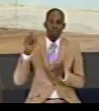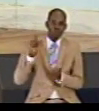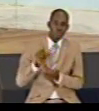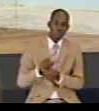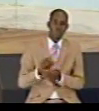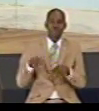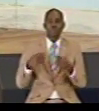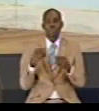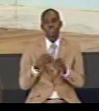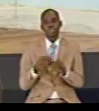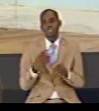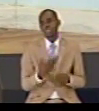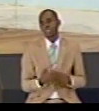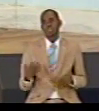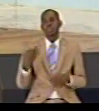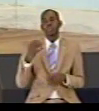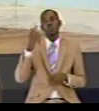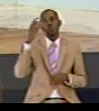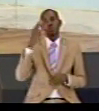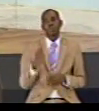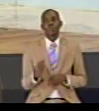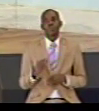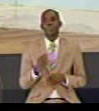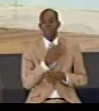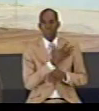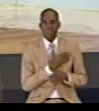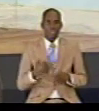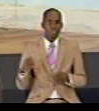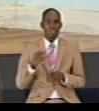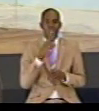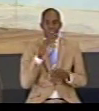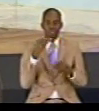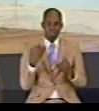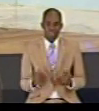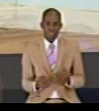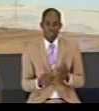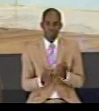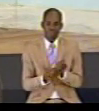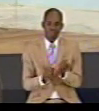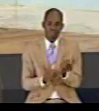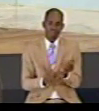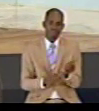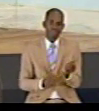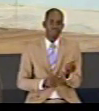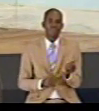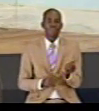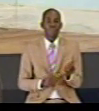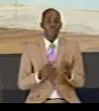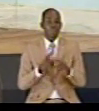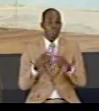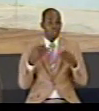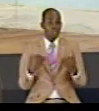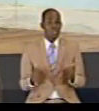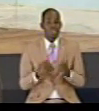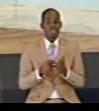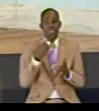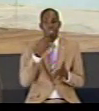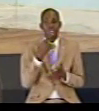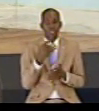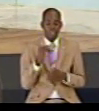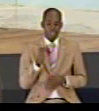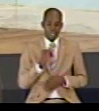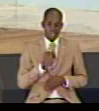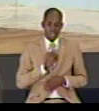they reserve, and then they come back, they're retreating, they're getting less. But now it says, I stretch forth